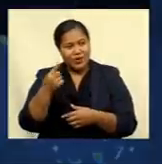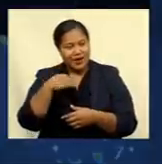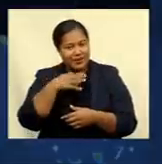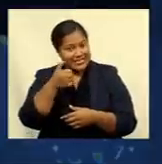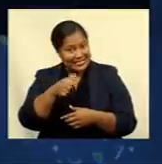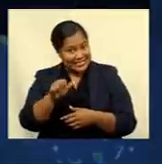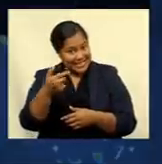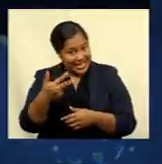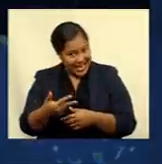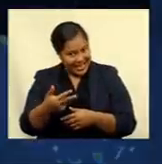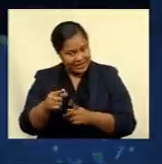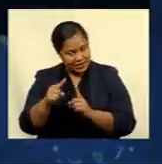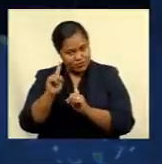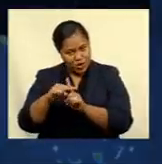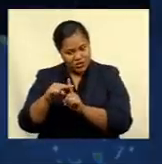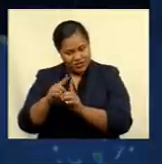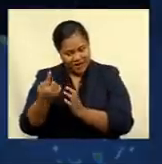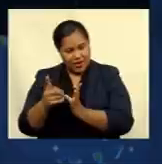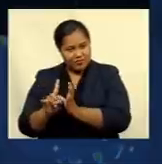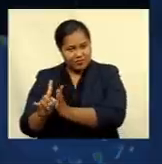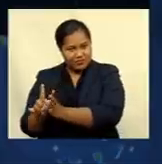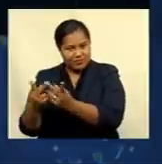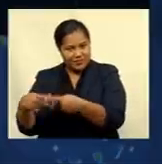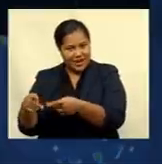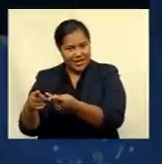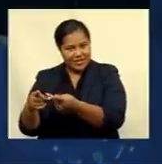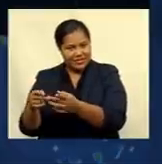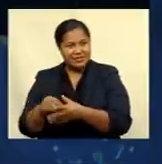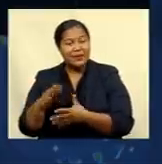19,168 active cases in isolation, with